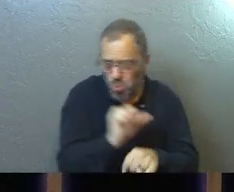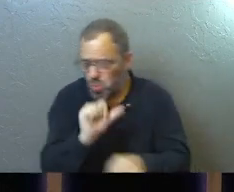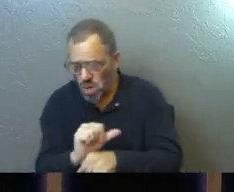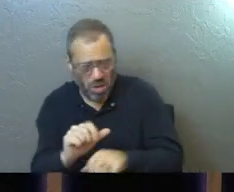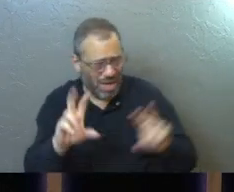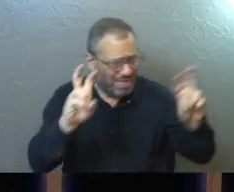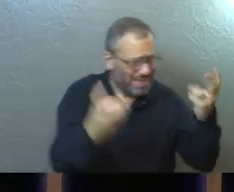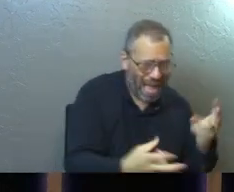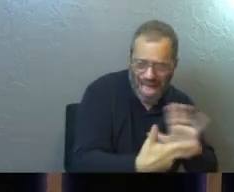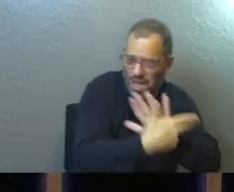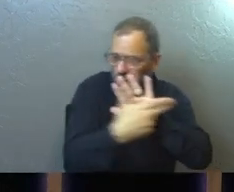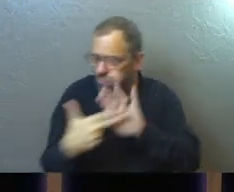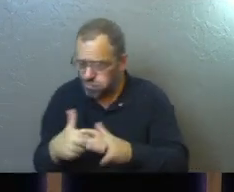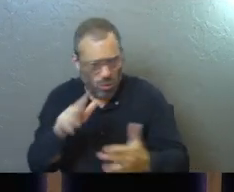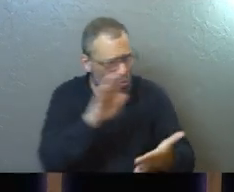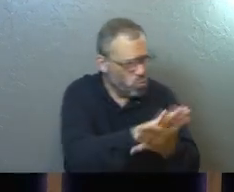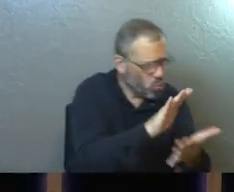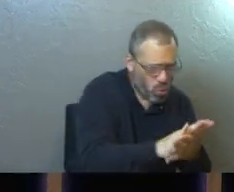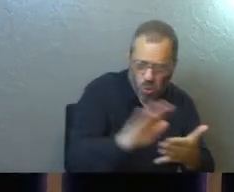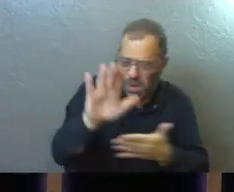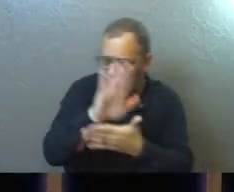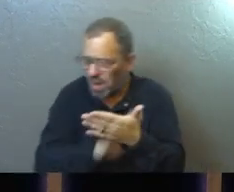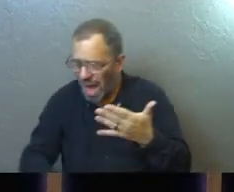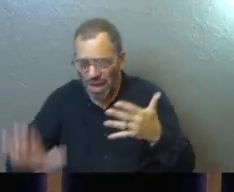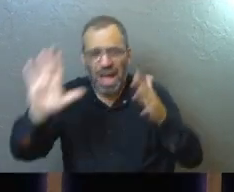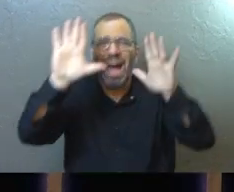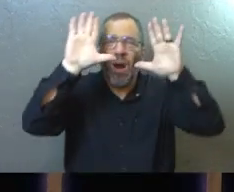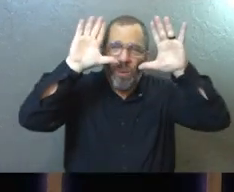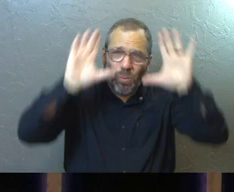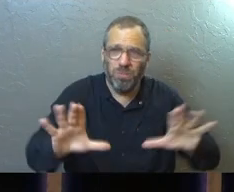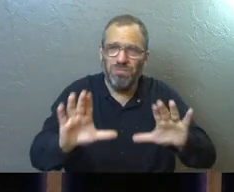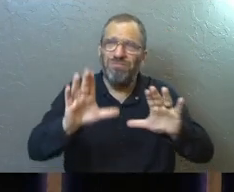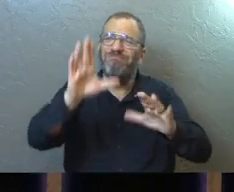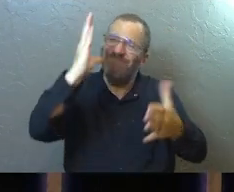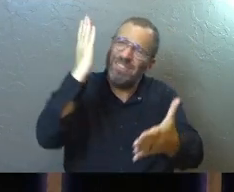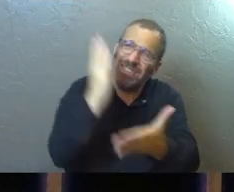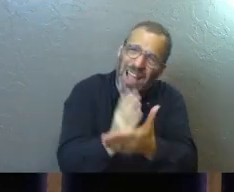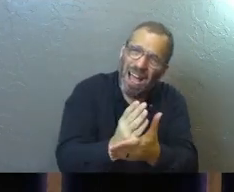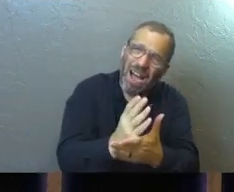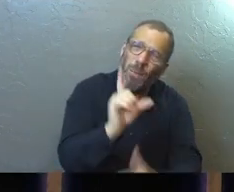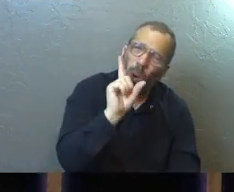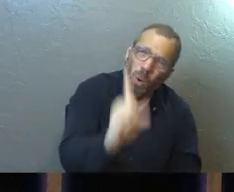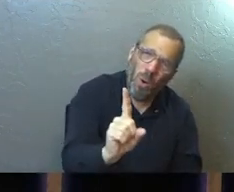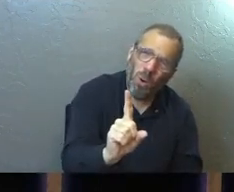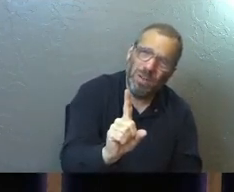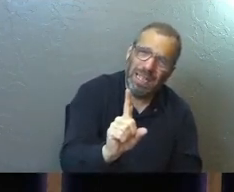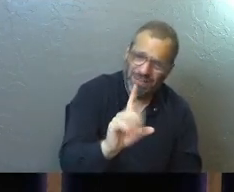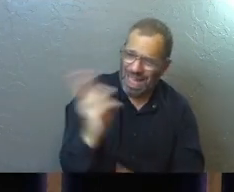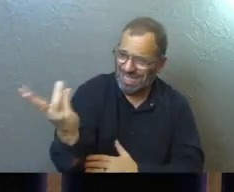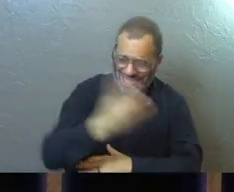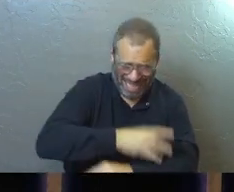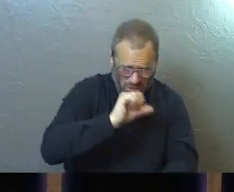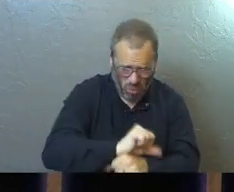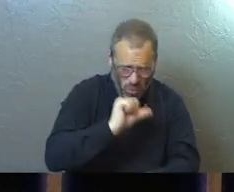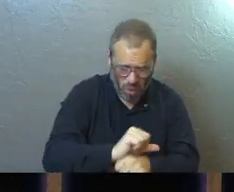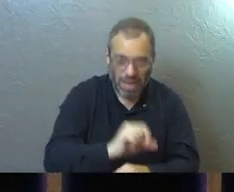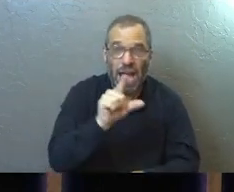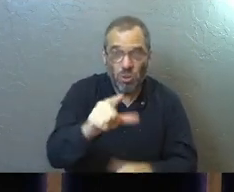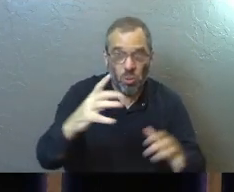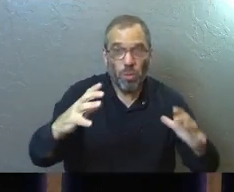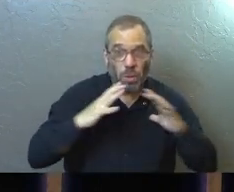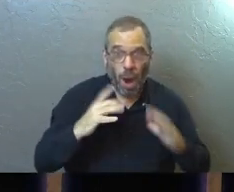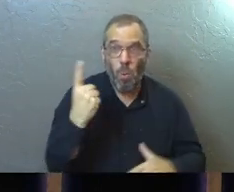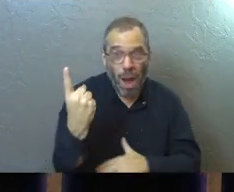and title and education and all of the stuff. And God said, I want you to stop. Like a rhythm of 6 days and you're going to take a day